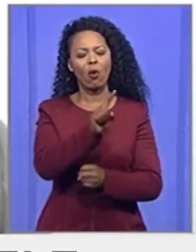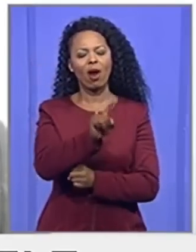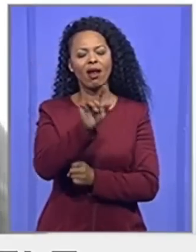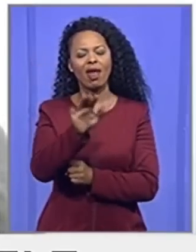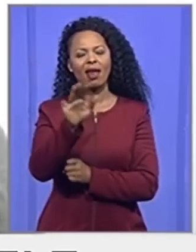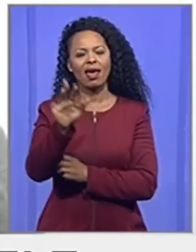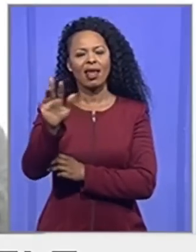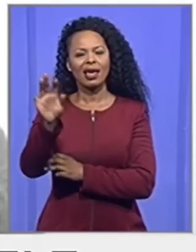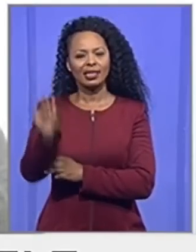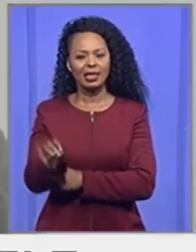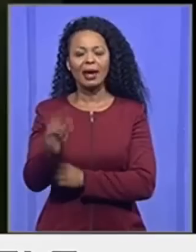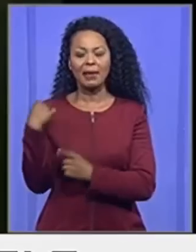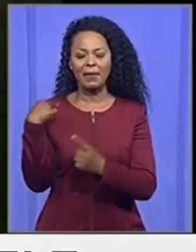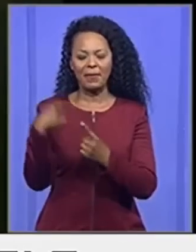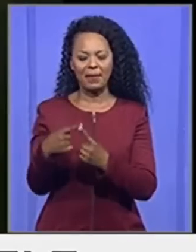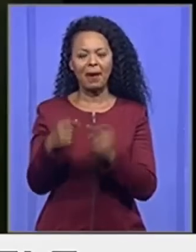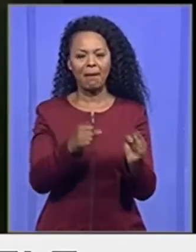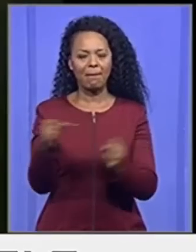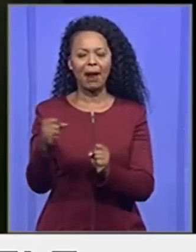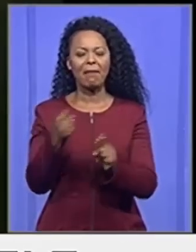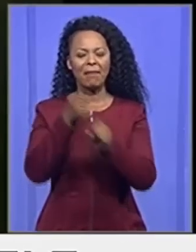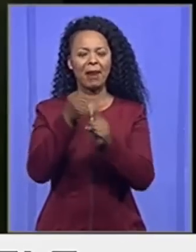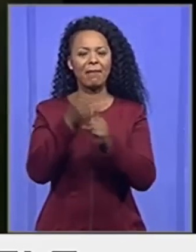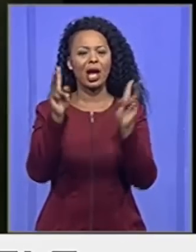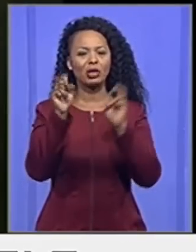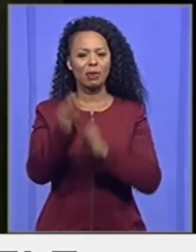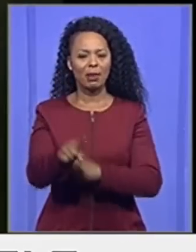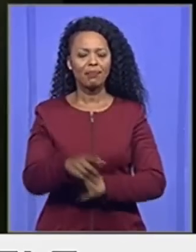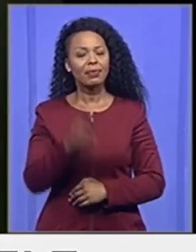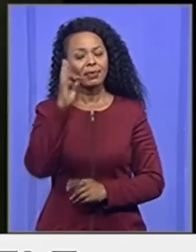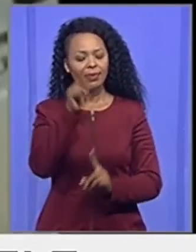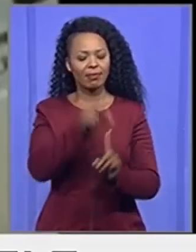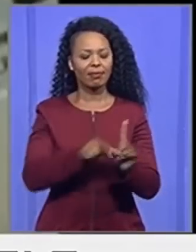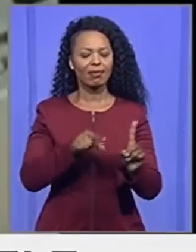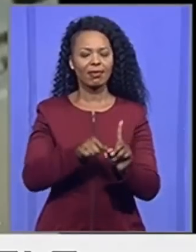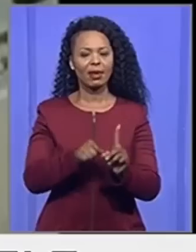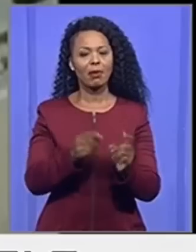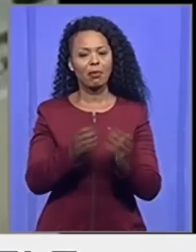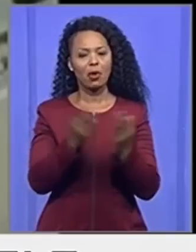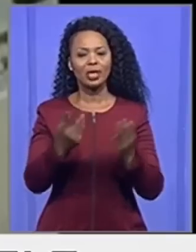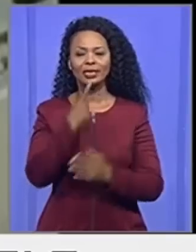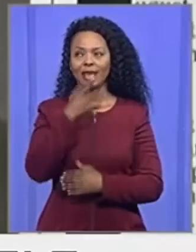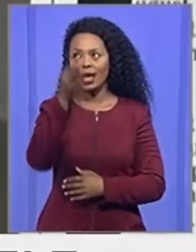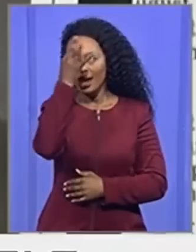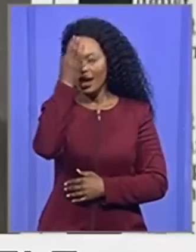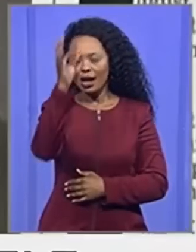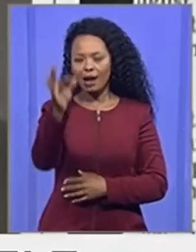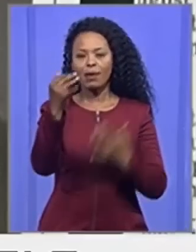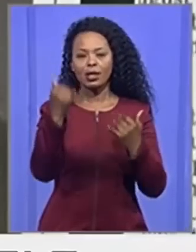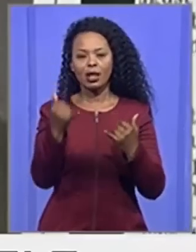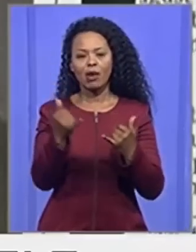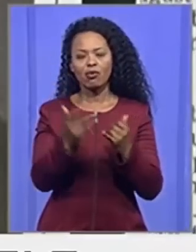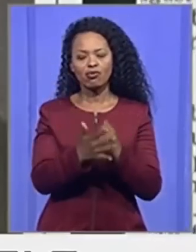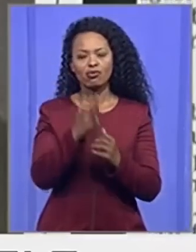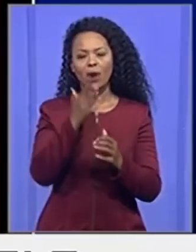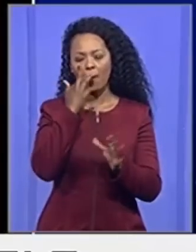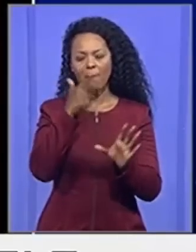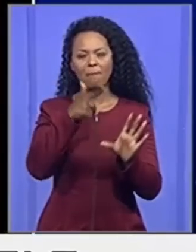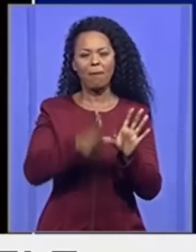we're still fighting for those same issues. Ackerman o tla gopolwa gape bakeng sa maitekelo a gagwe a gore mmušo o tlogele go bea ditefelo tša